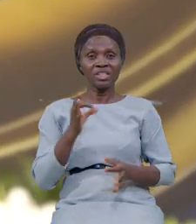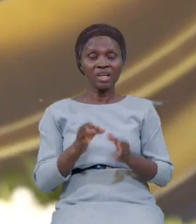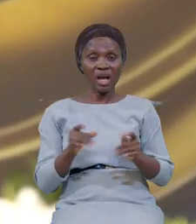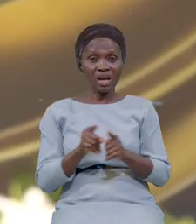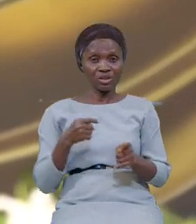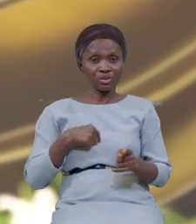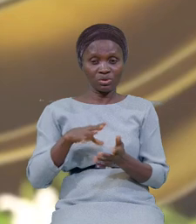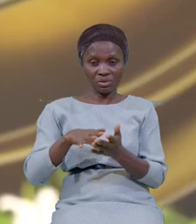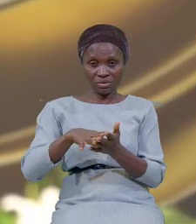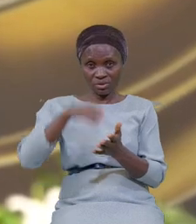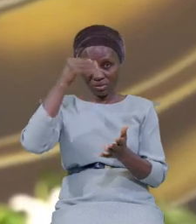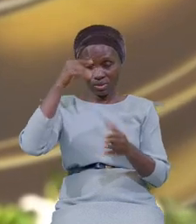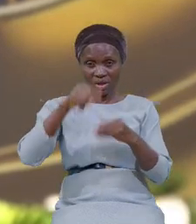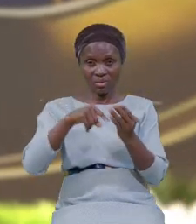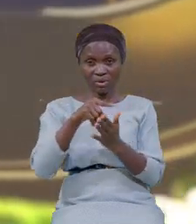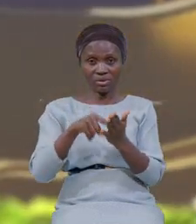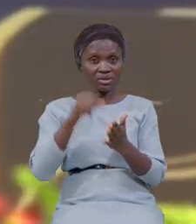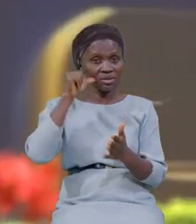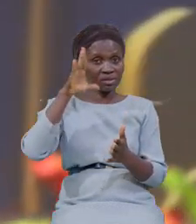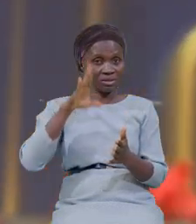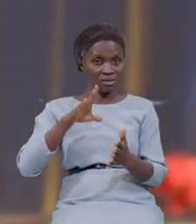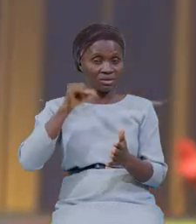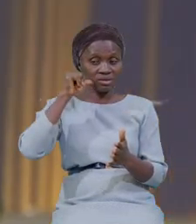Miriam, the sister, the emotional